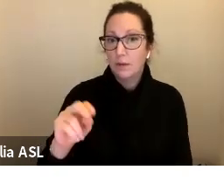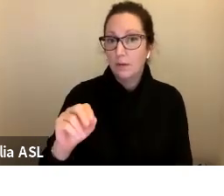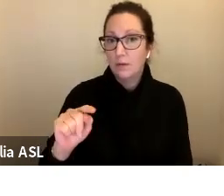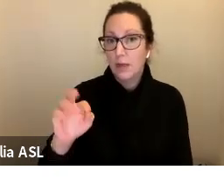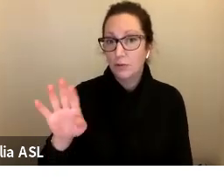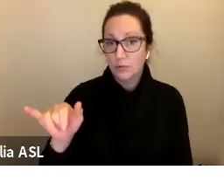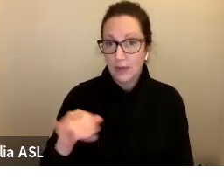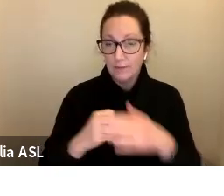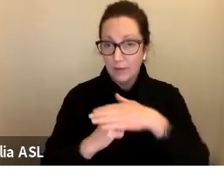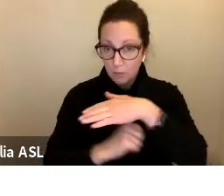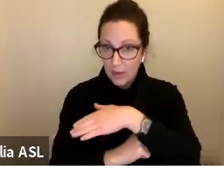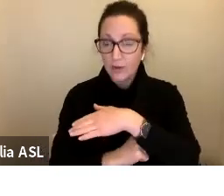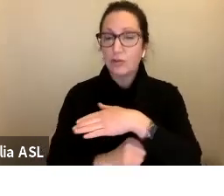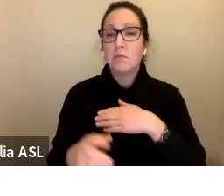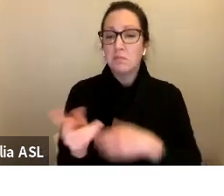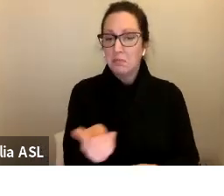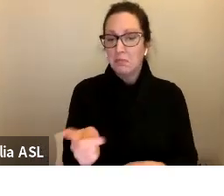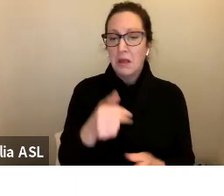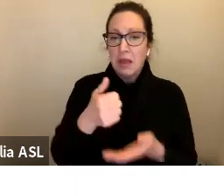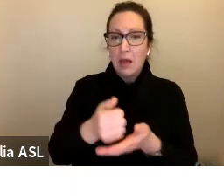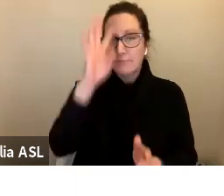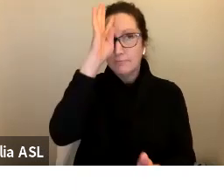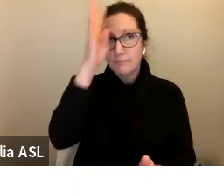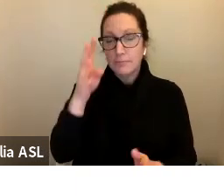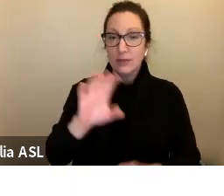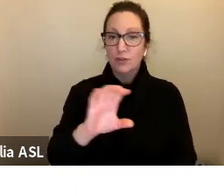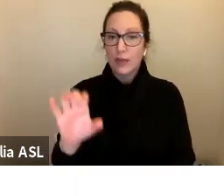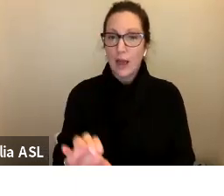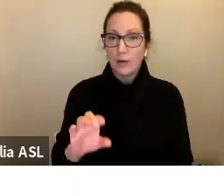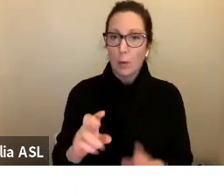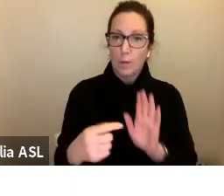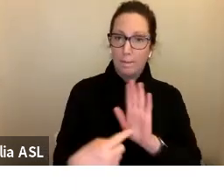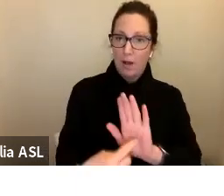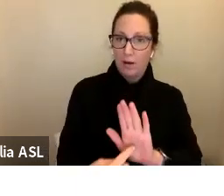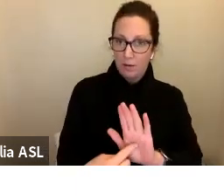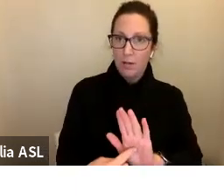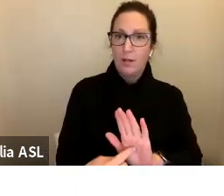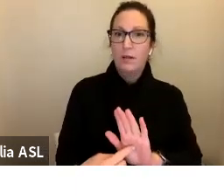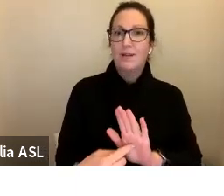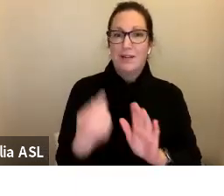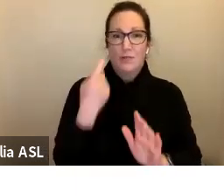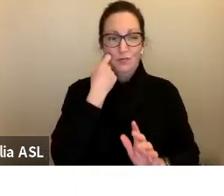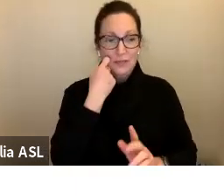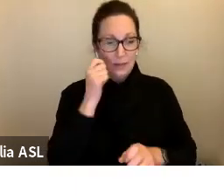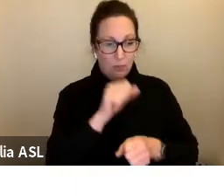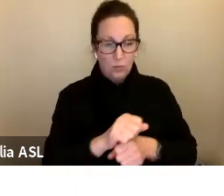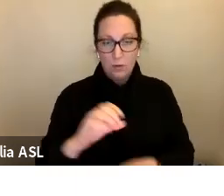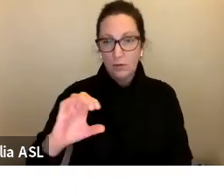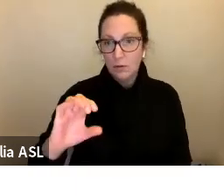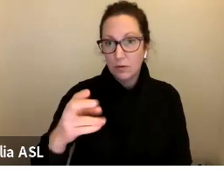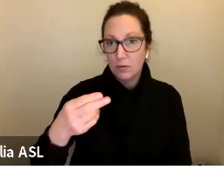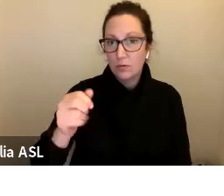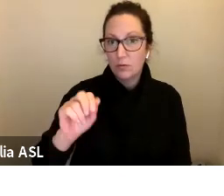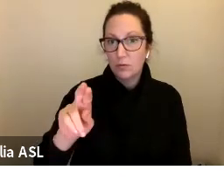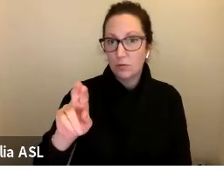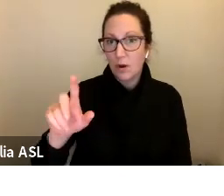Chicago model that we're talking about now, and have been doing the same thing in Charlotte recently. And so we have the opportunity to use